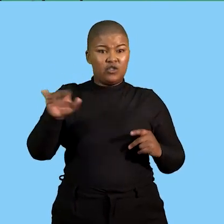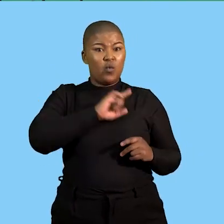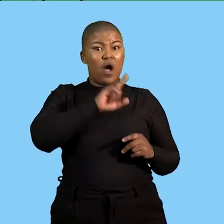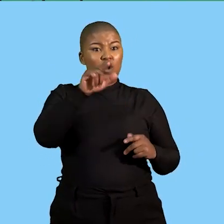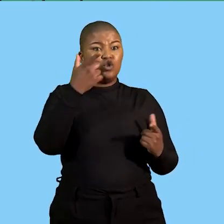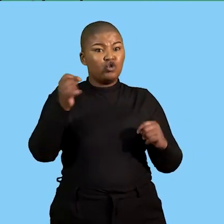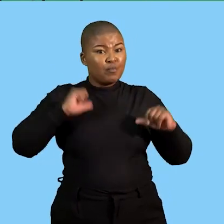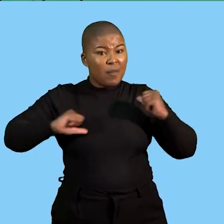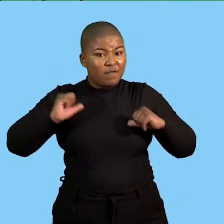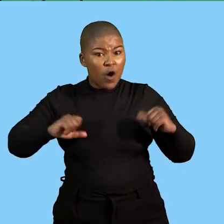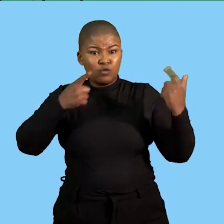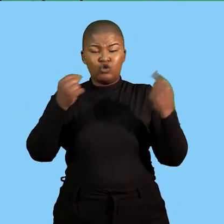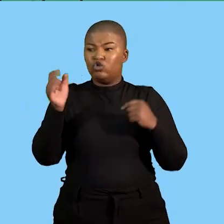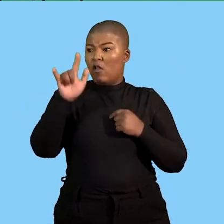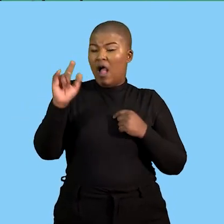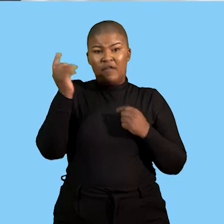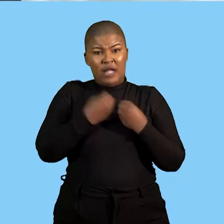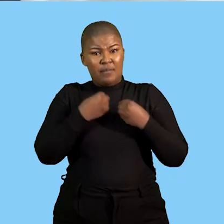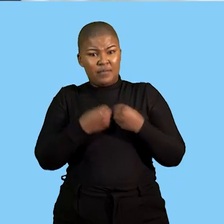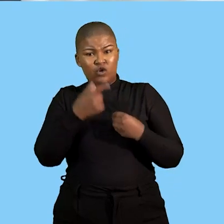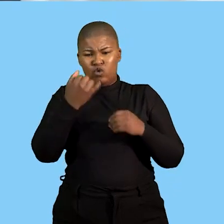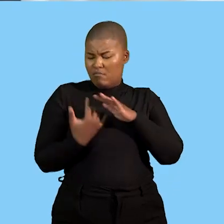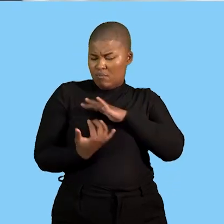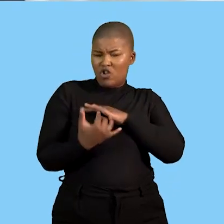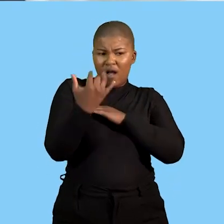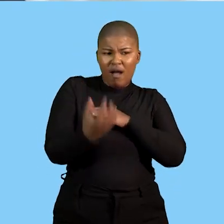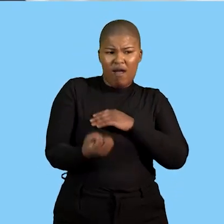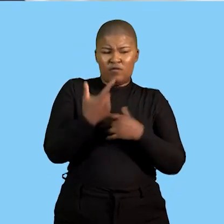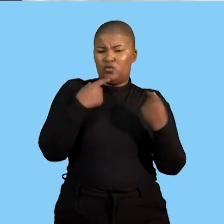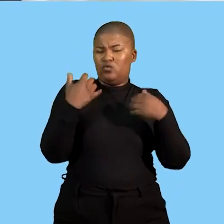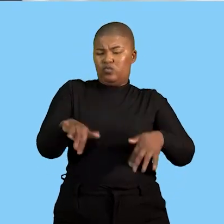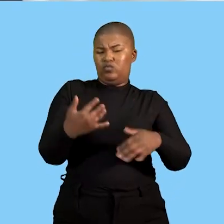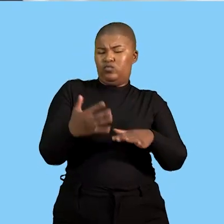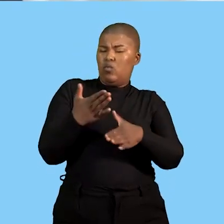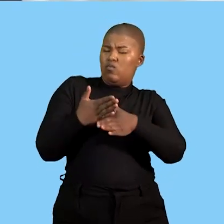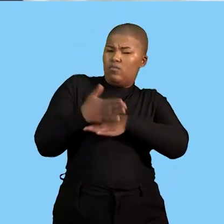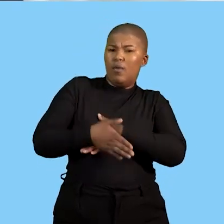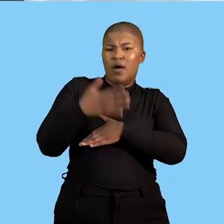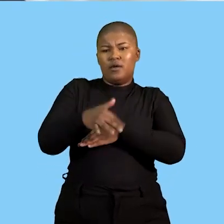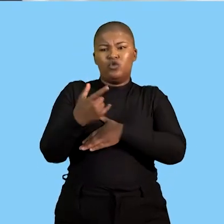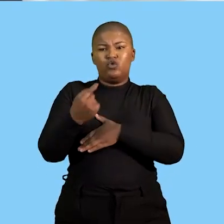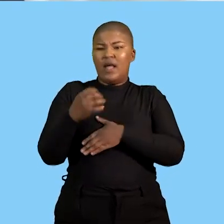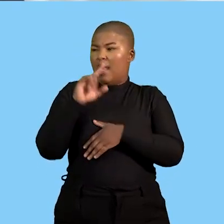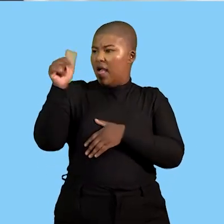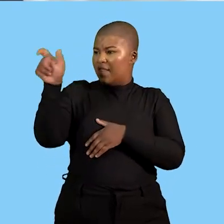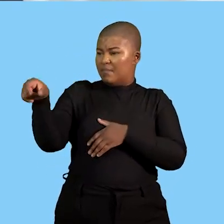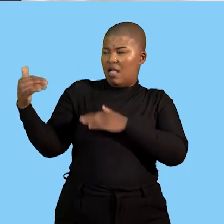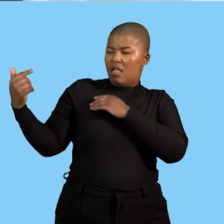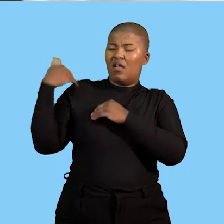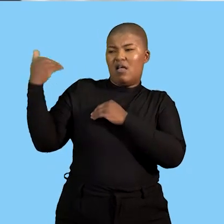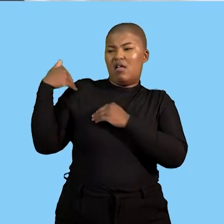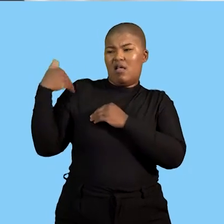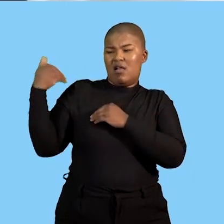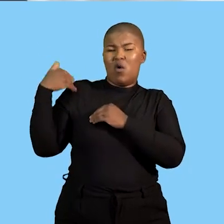you love, you are basically more focused and passionate about it, and you wouldn't want to be disturbed by any negative energy that